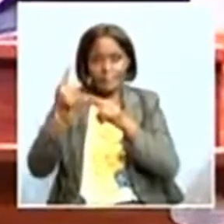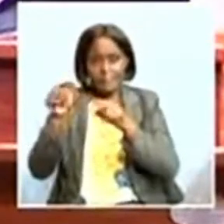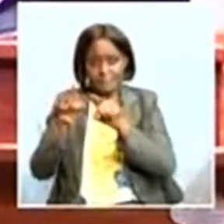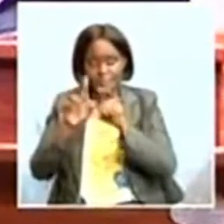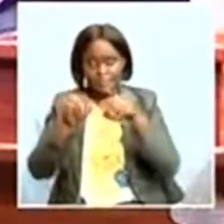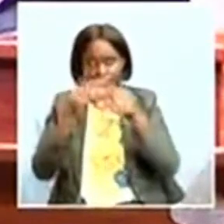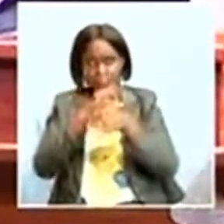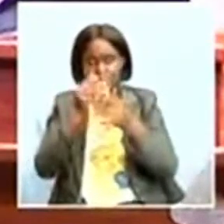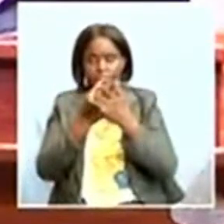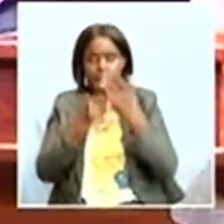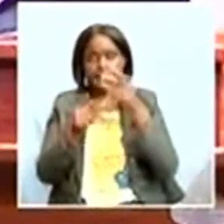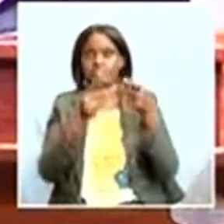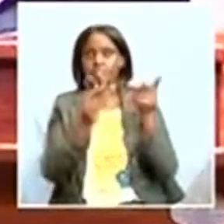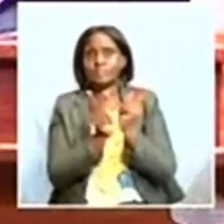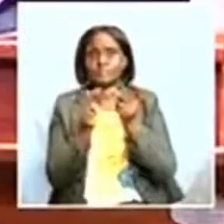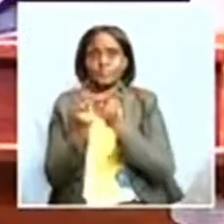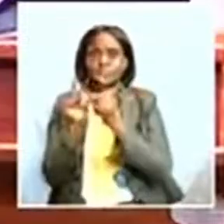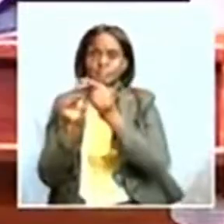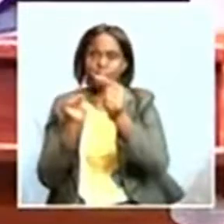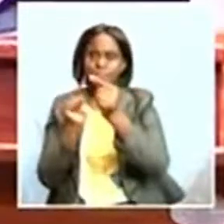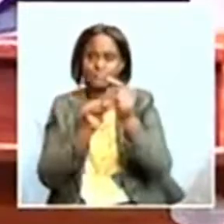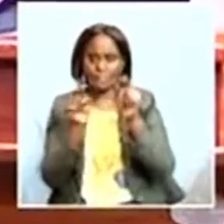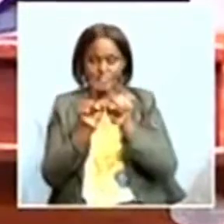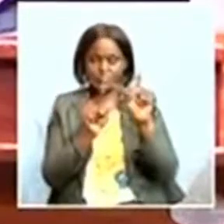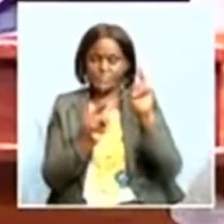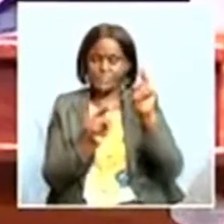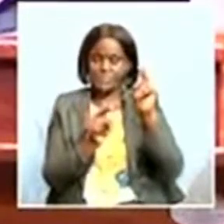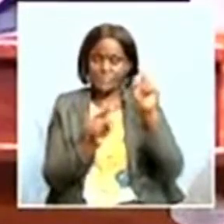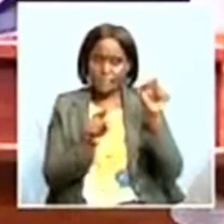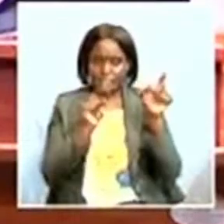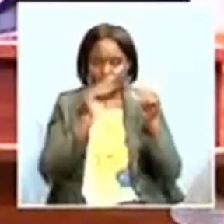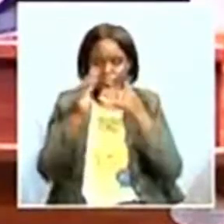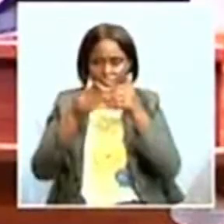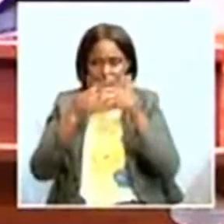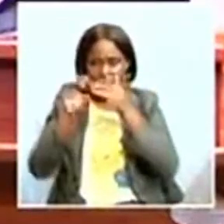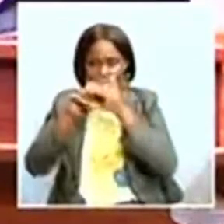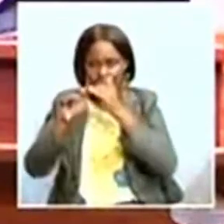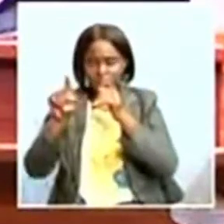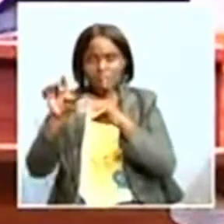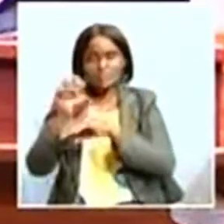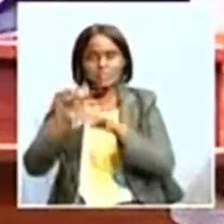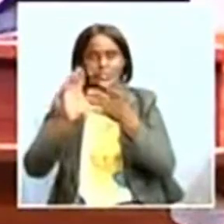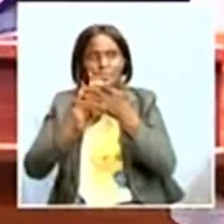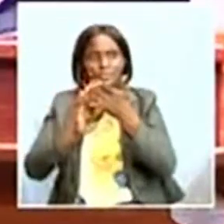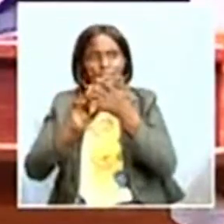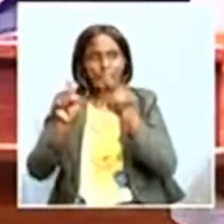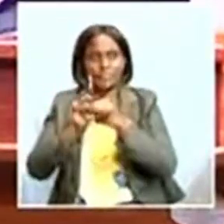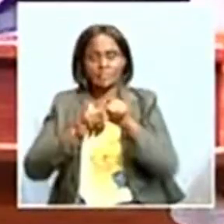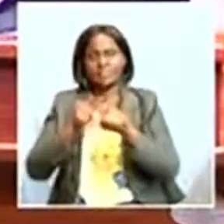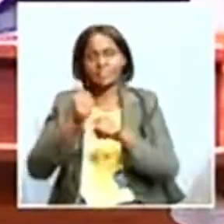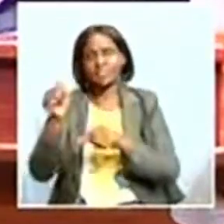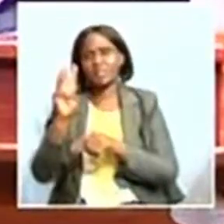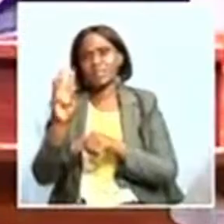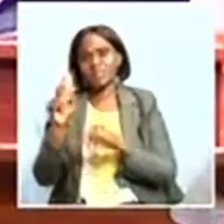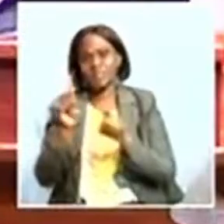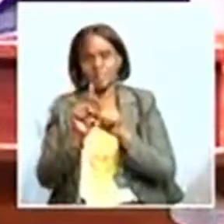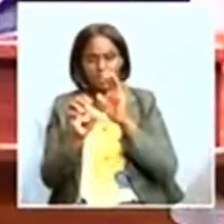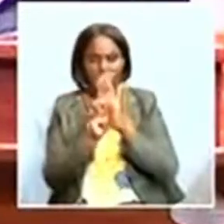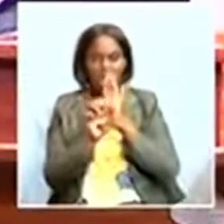this reasonable proximity, learners from Kantongo can easily access secondary education at Whitevika.